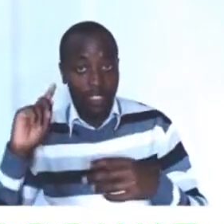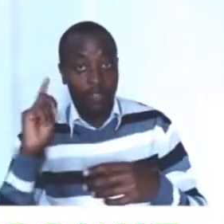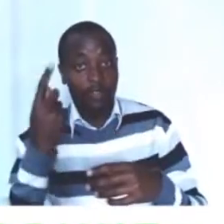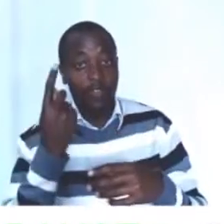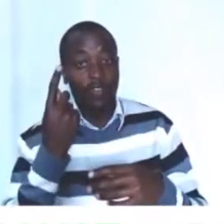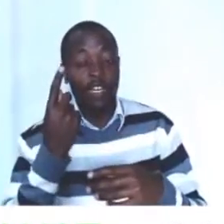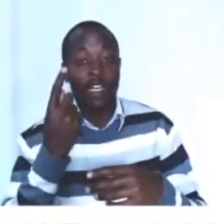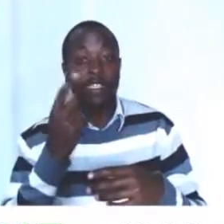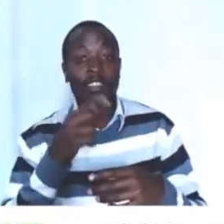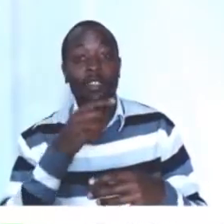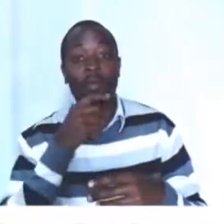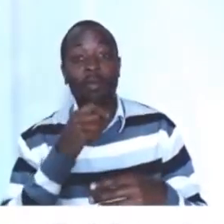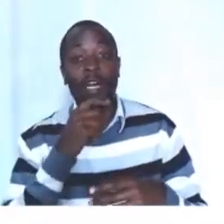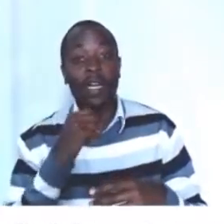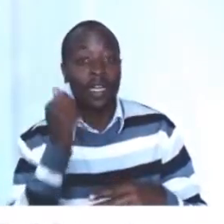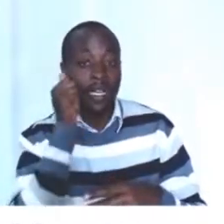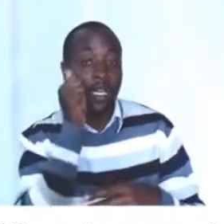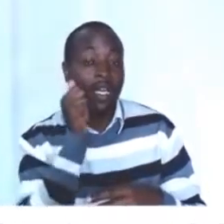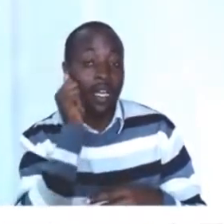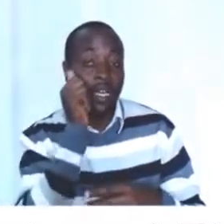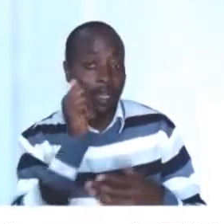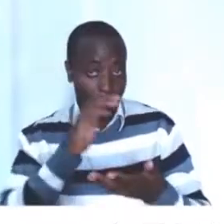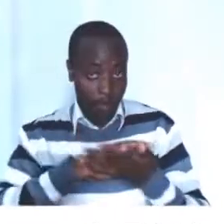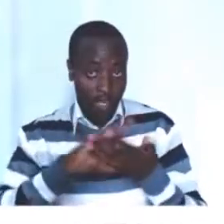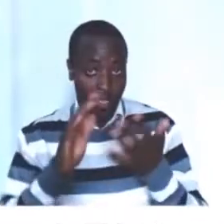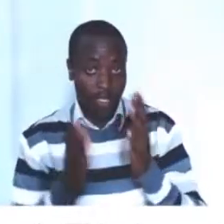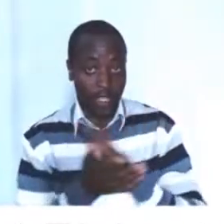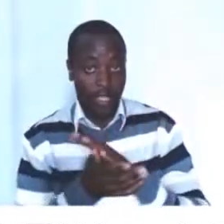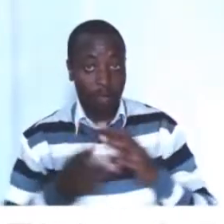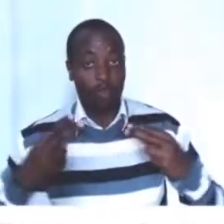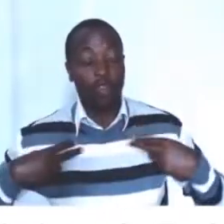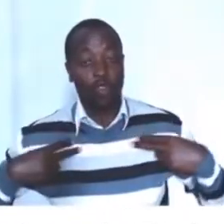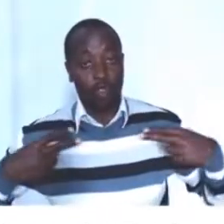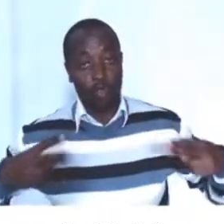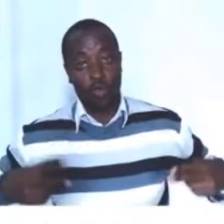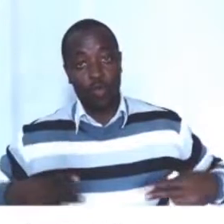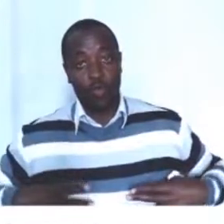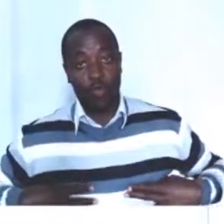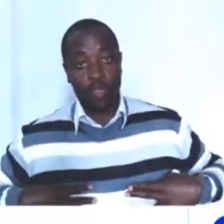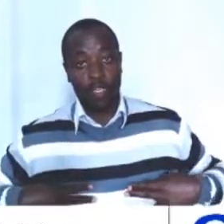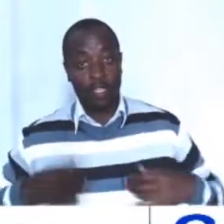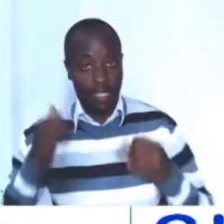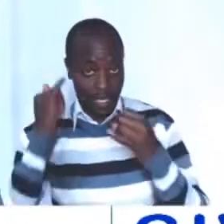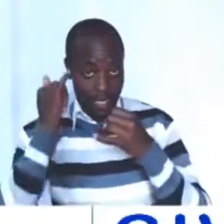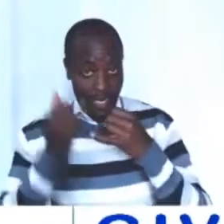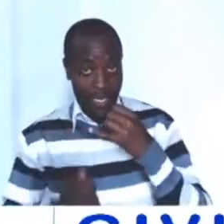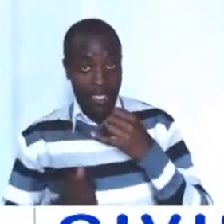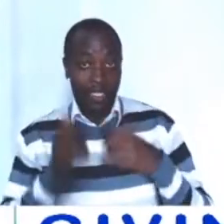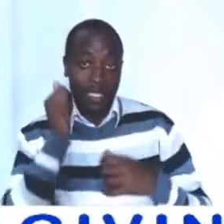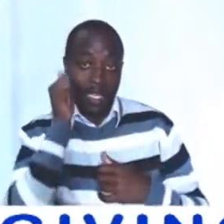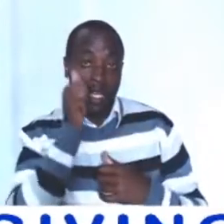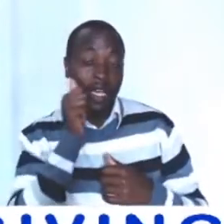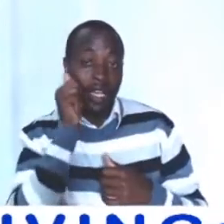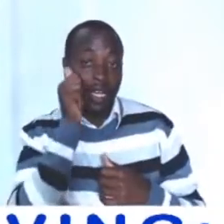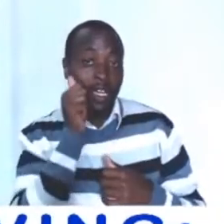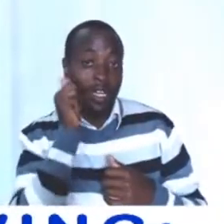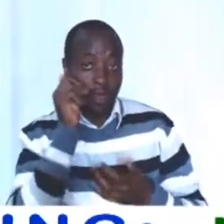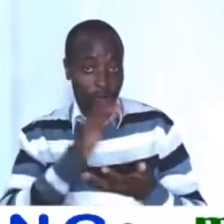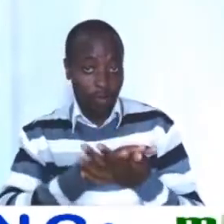Adam, became a living being. The last Adam became